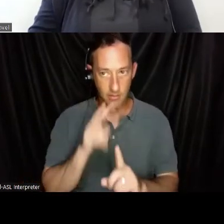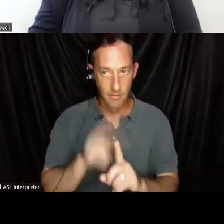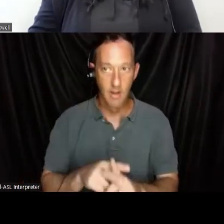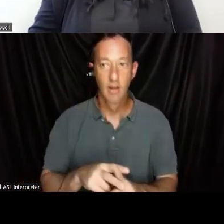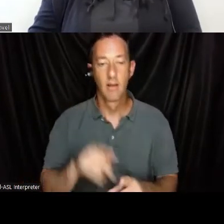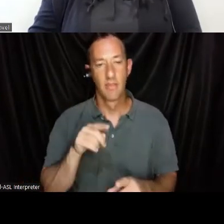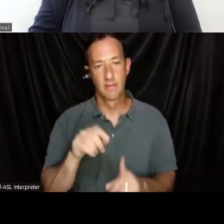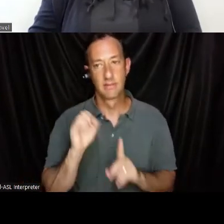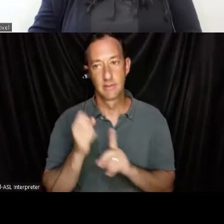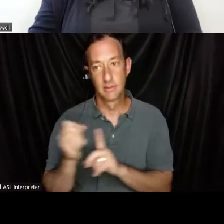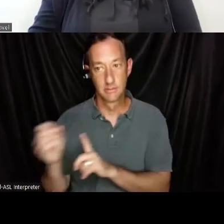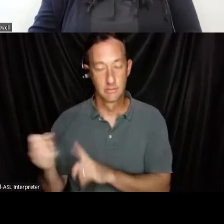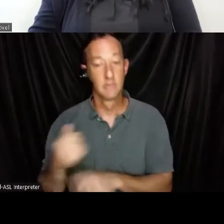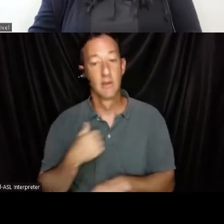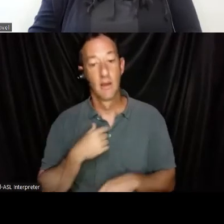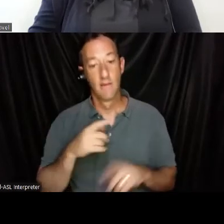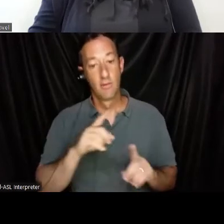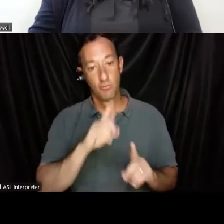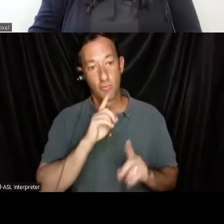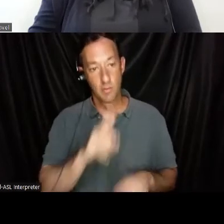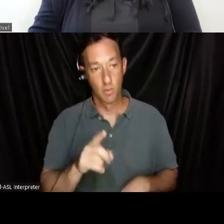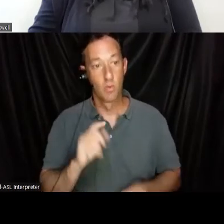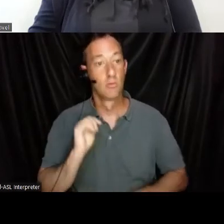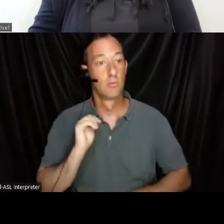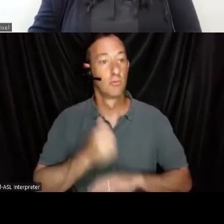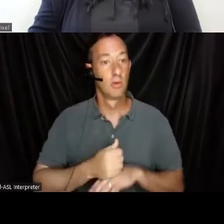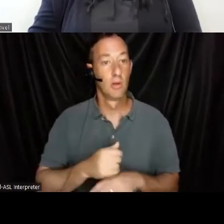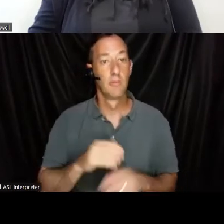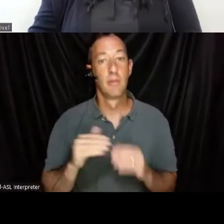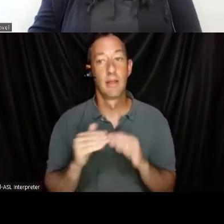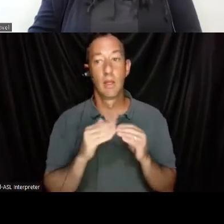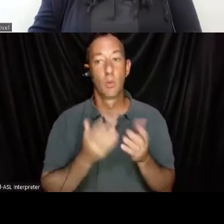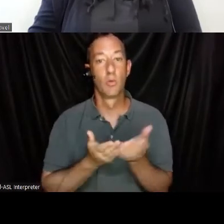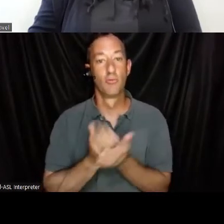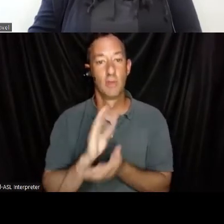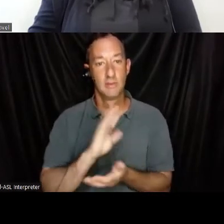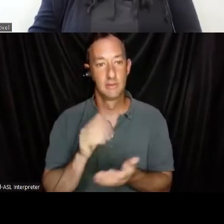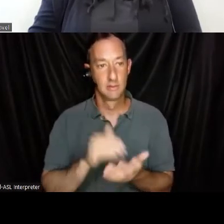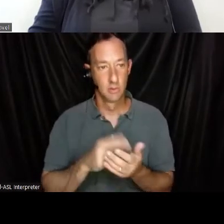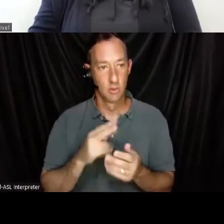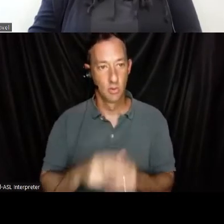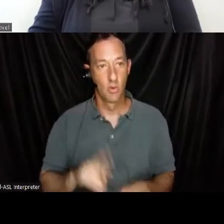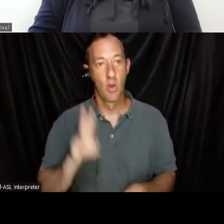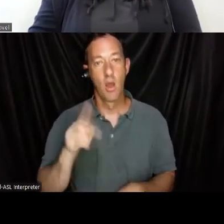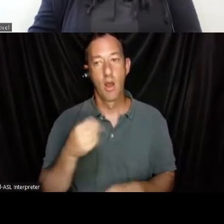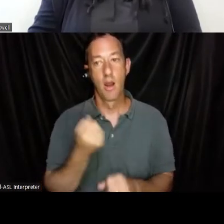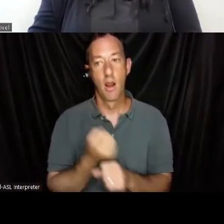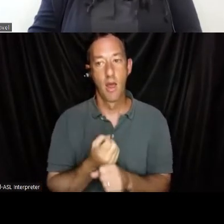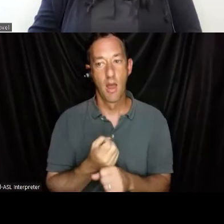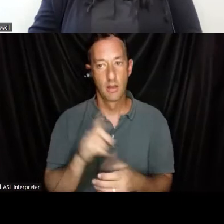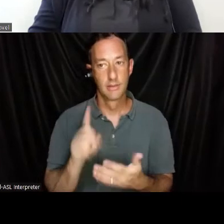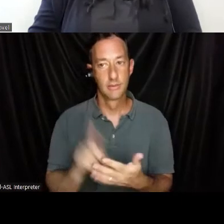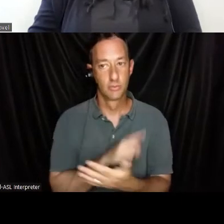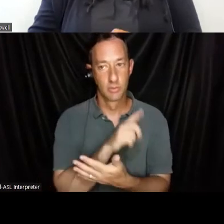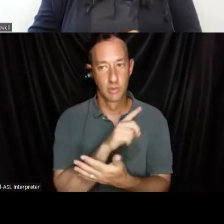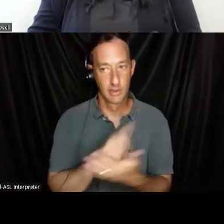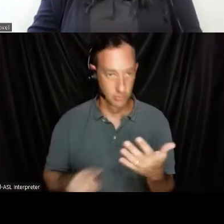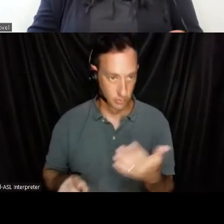report that was created by the Equal Rights Center called Unlocking Discrimination.